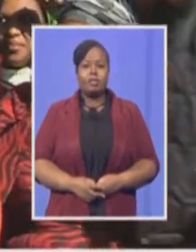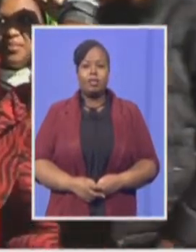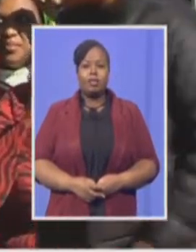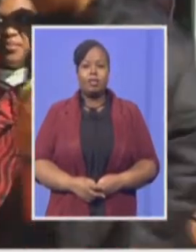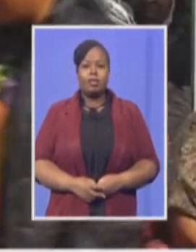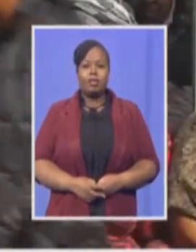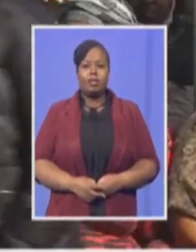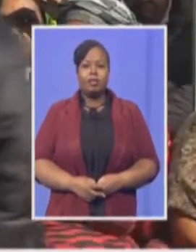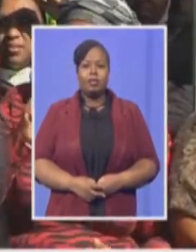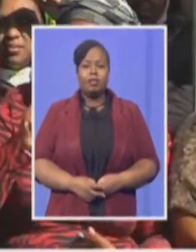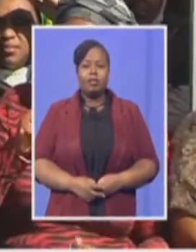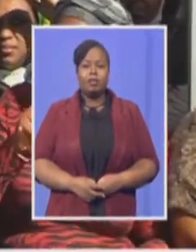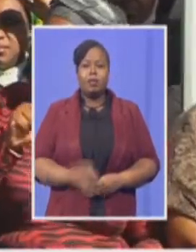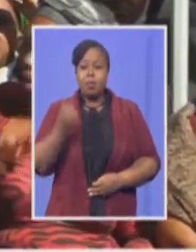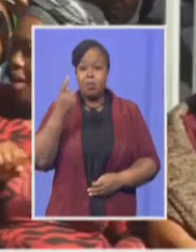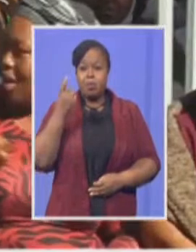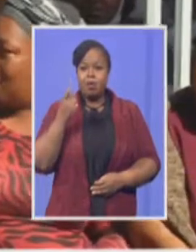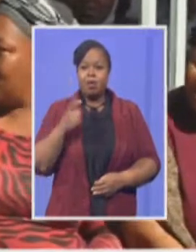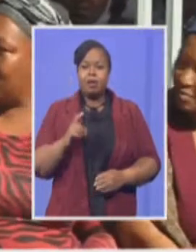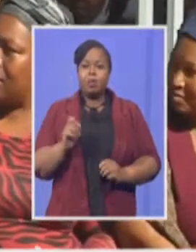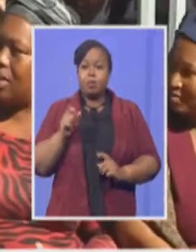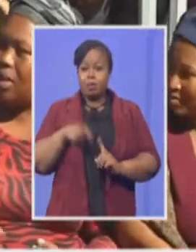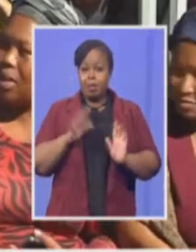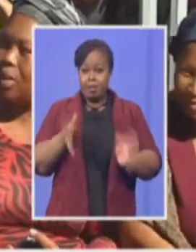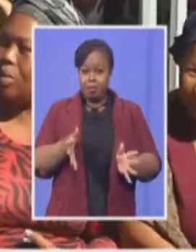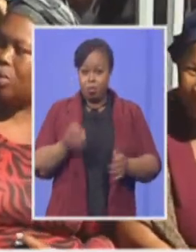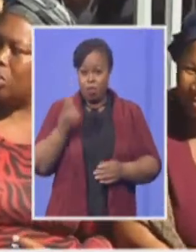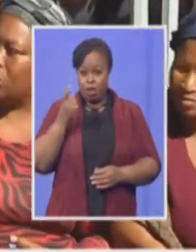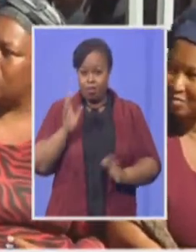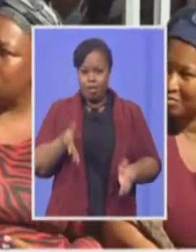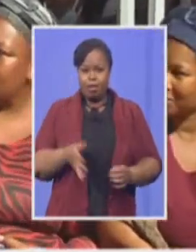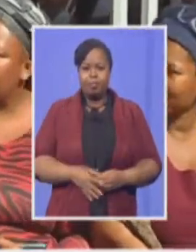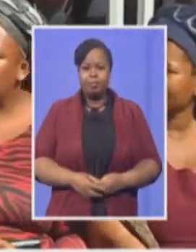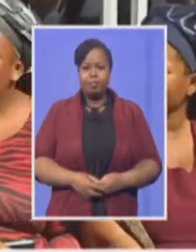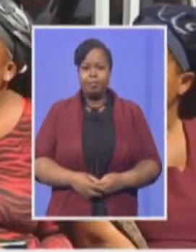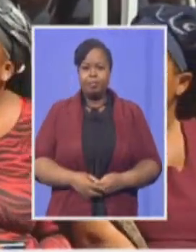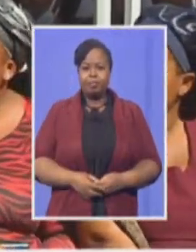Only one. All right. Are they one again?